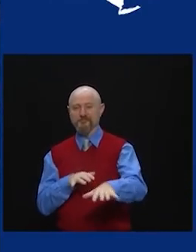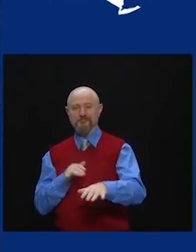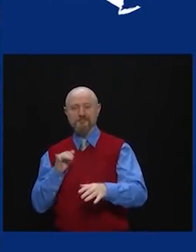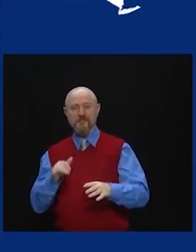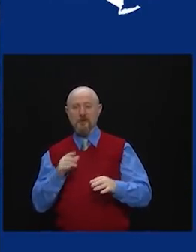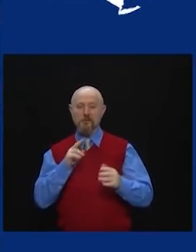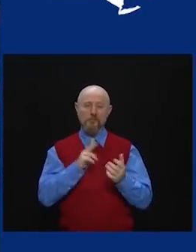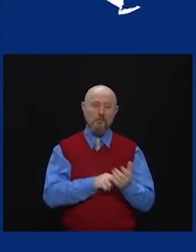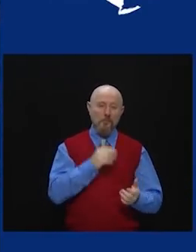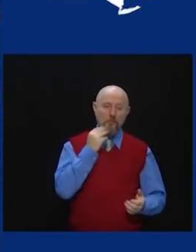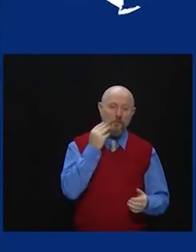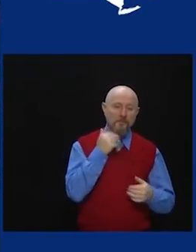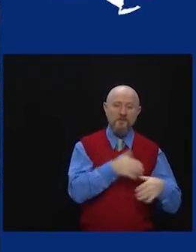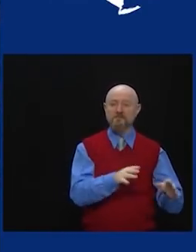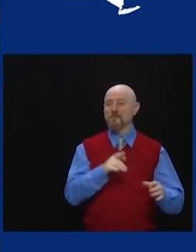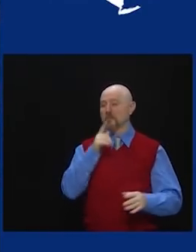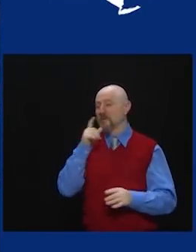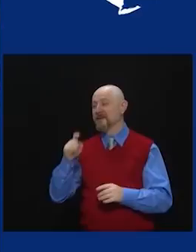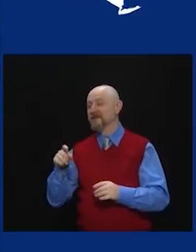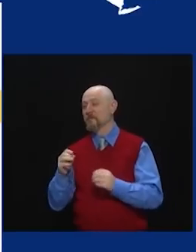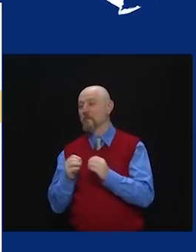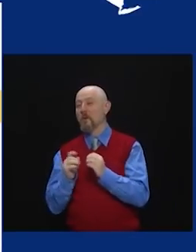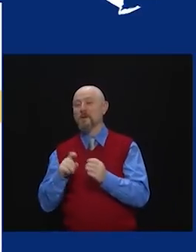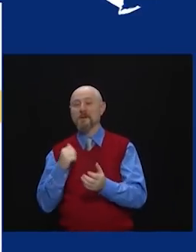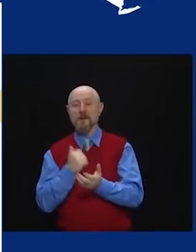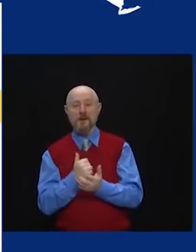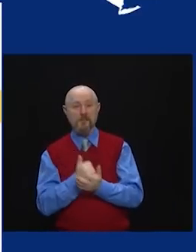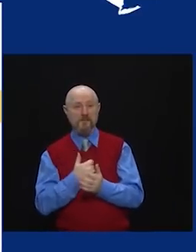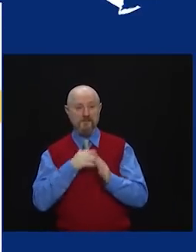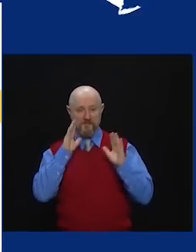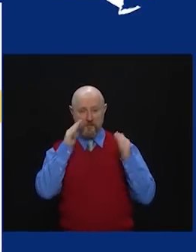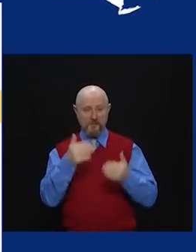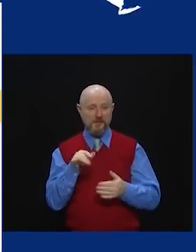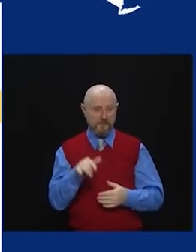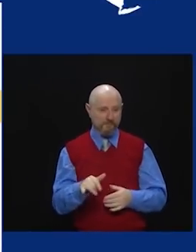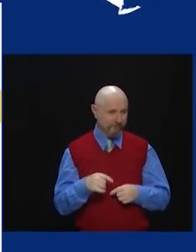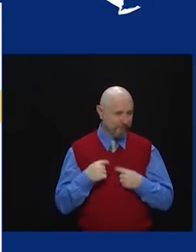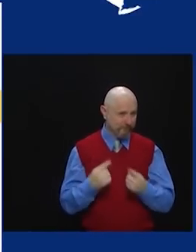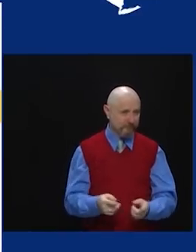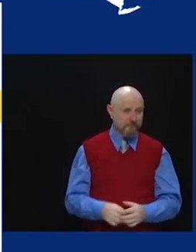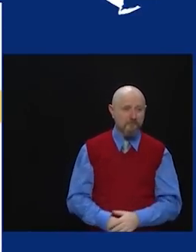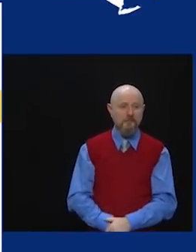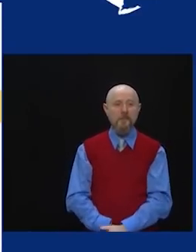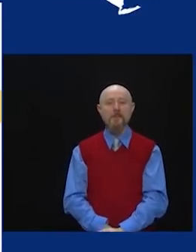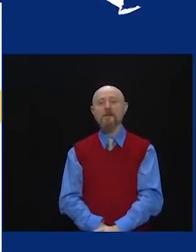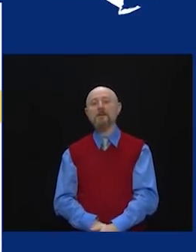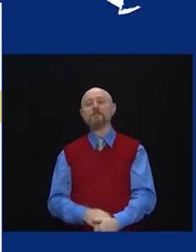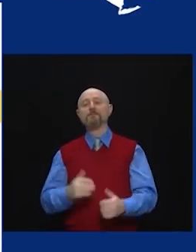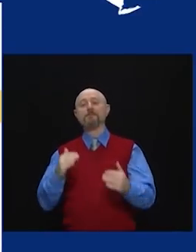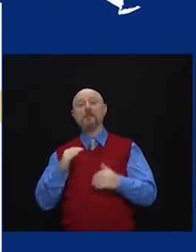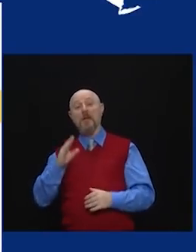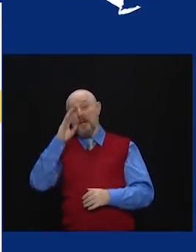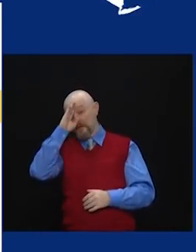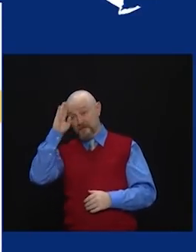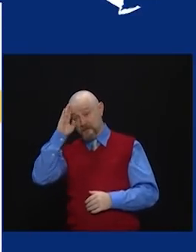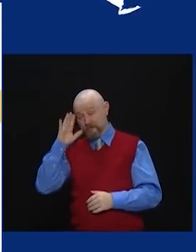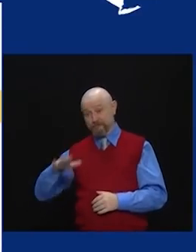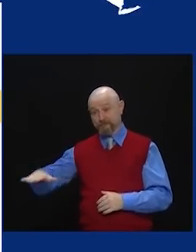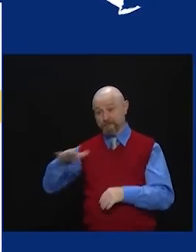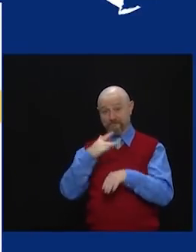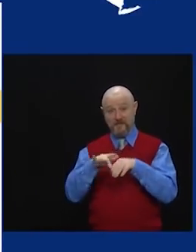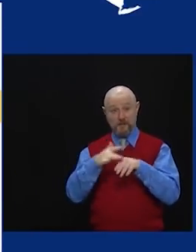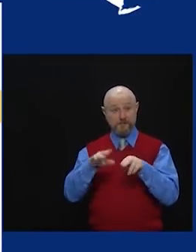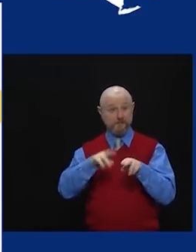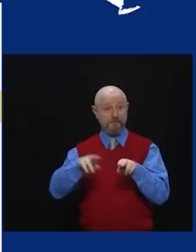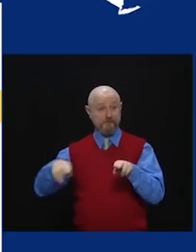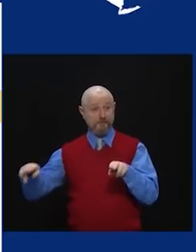we've been focused on as well. Okay, managing hospital capacity. As you recall, I signed an executive order to pause